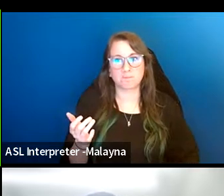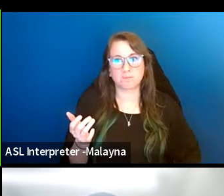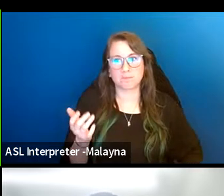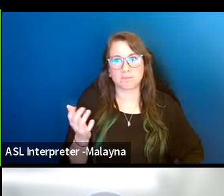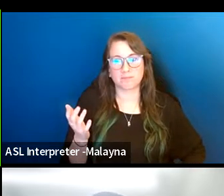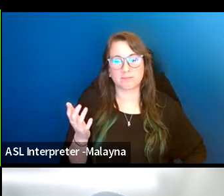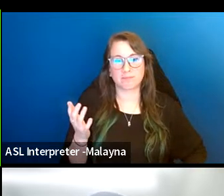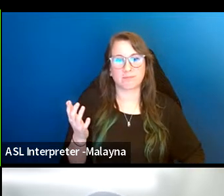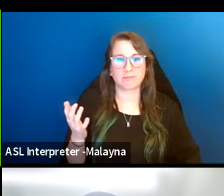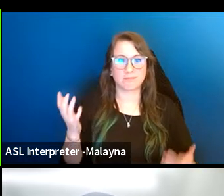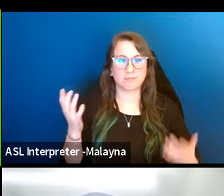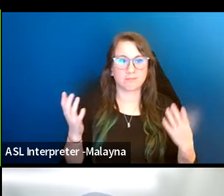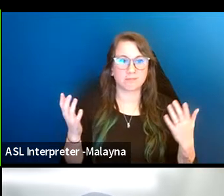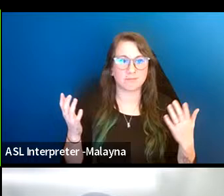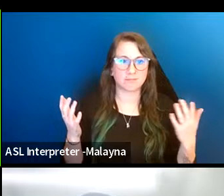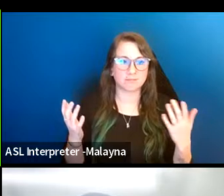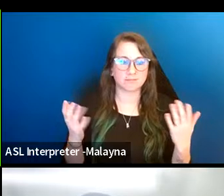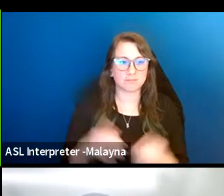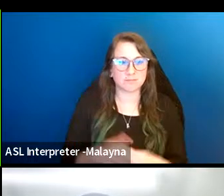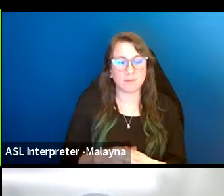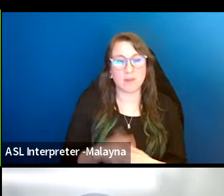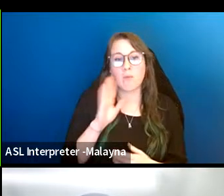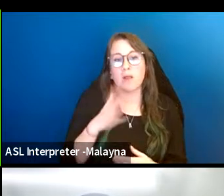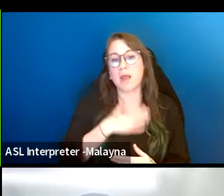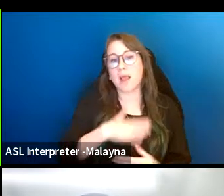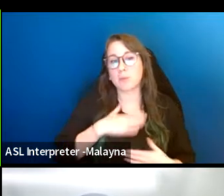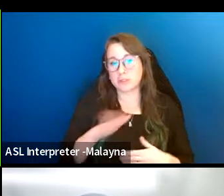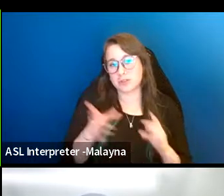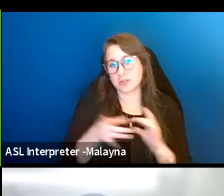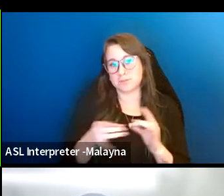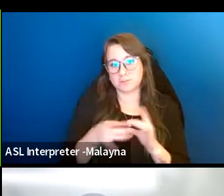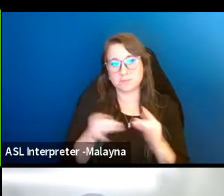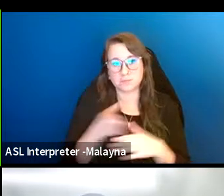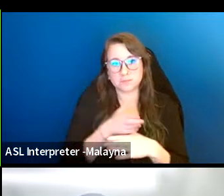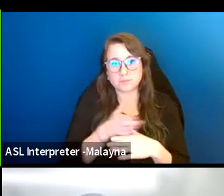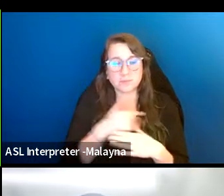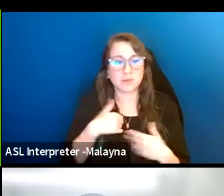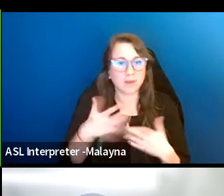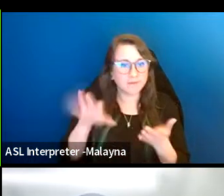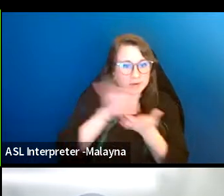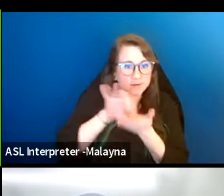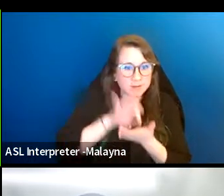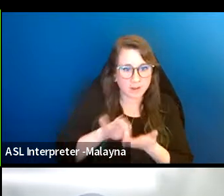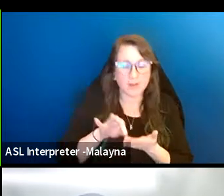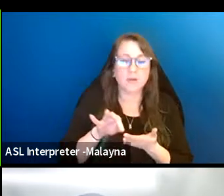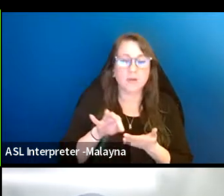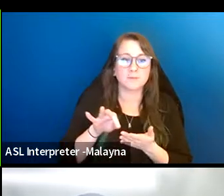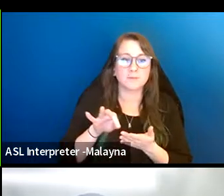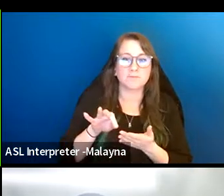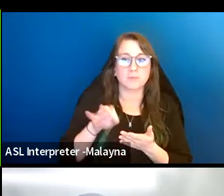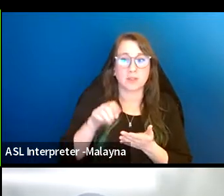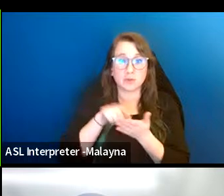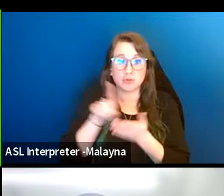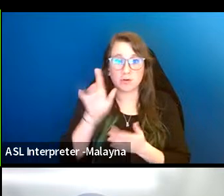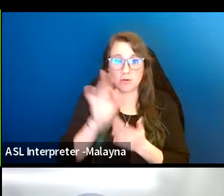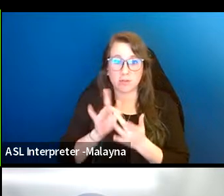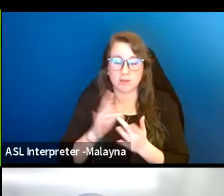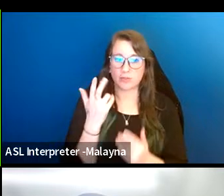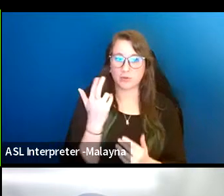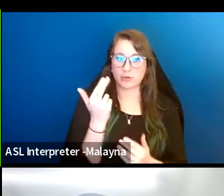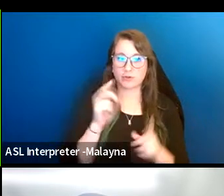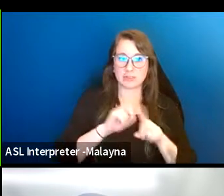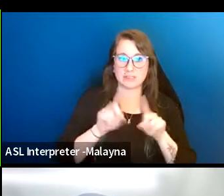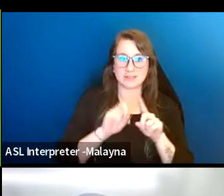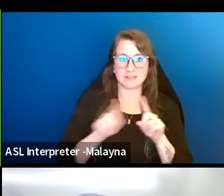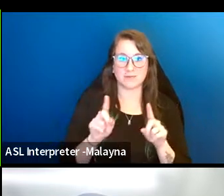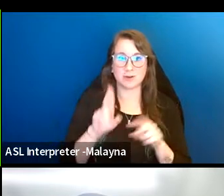throwing the baby out with the bathwater, I I think. appreciate you sharing that, but I counted and checked online. There's 13 different units available for